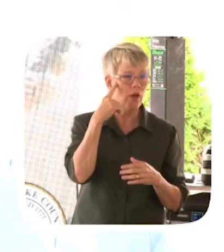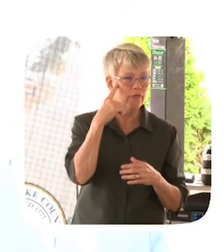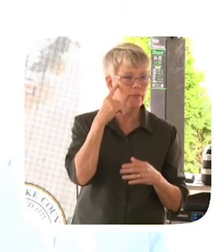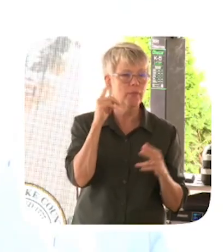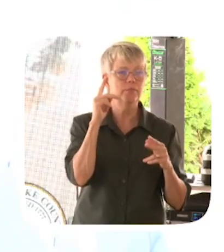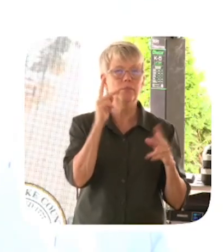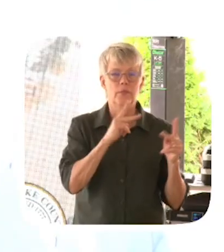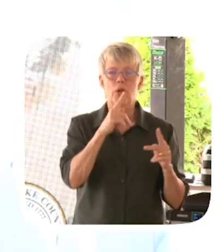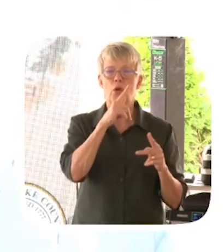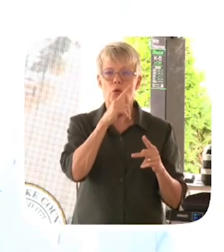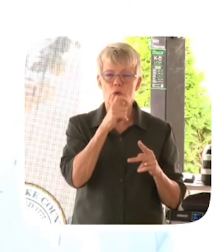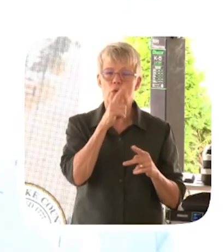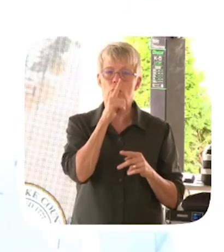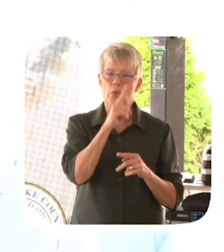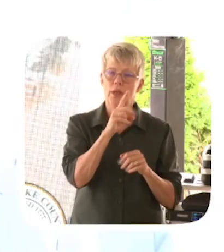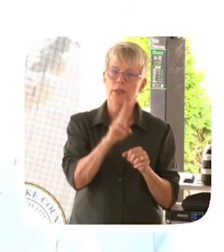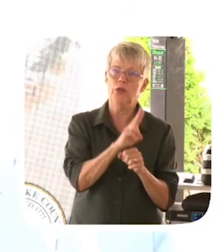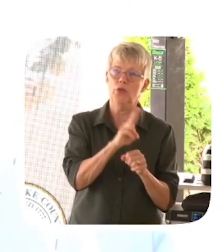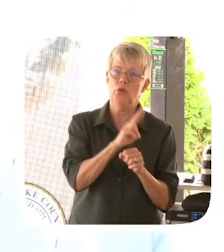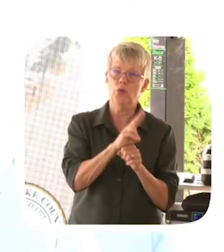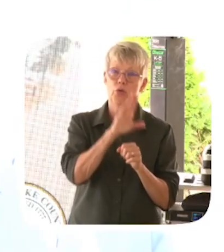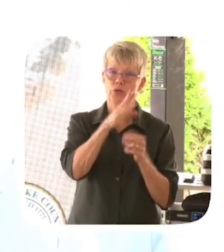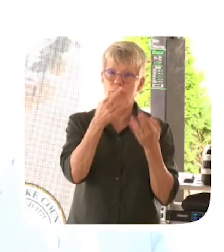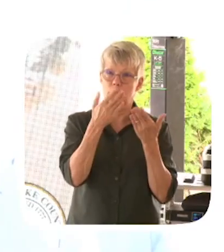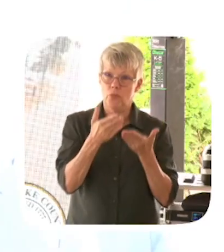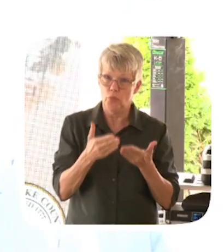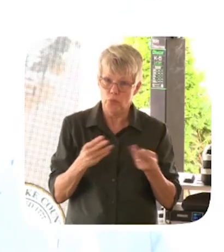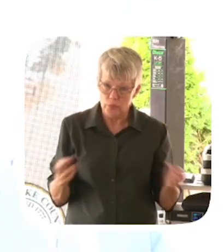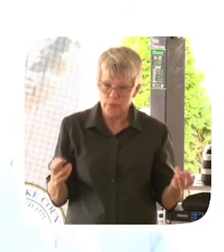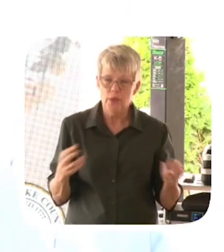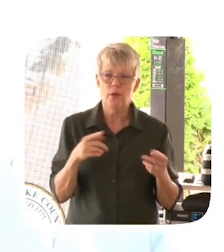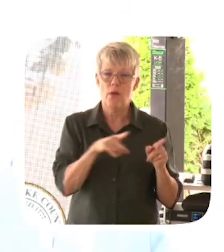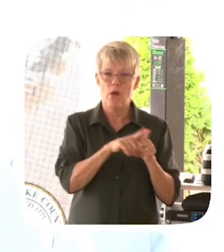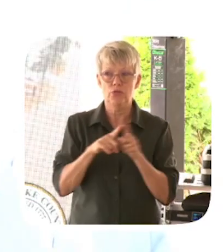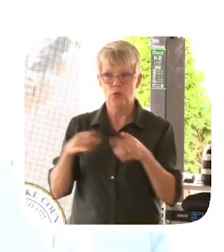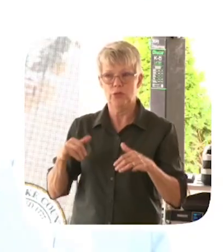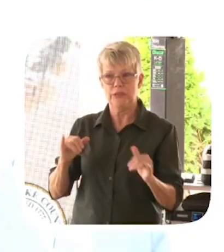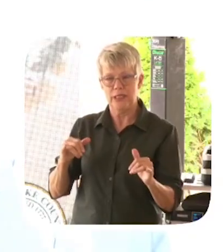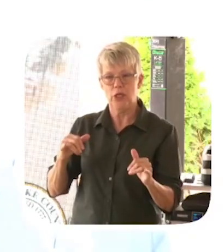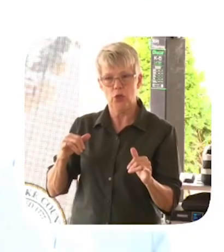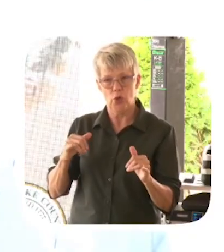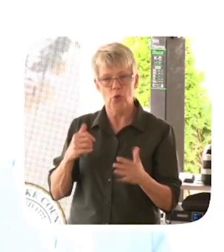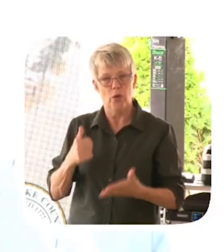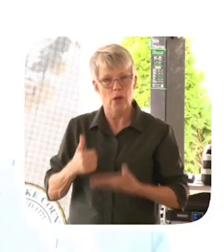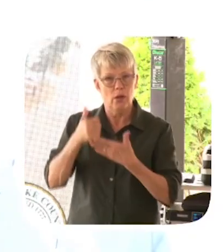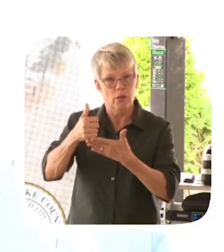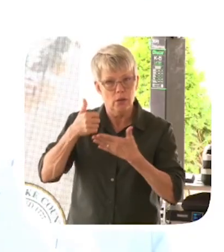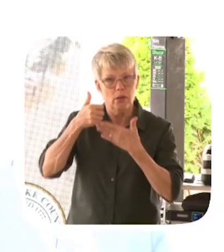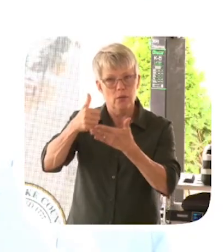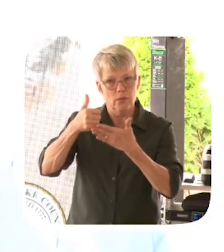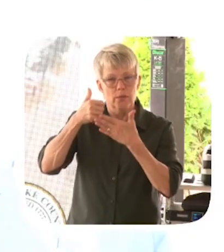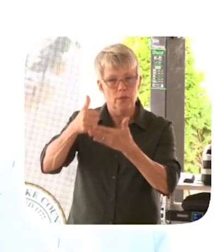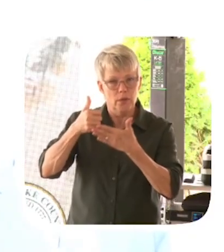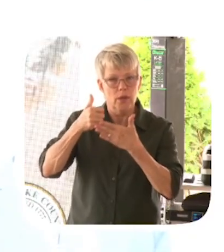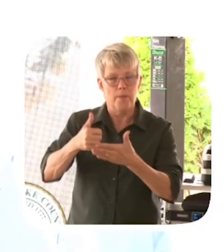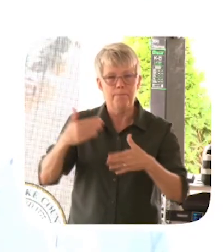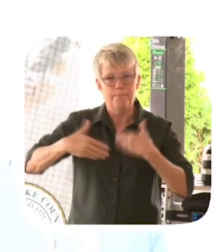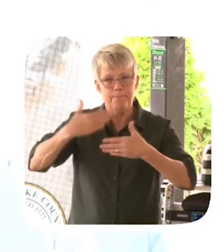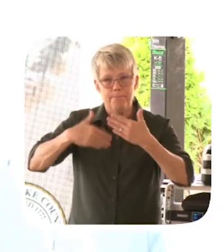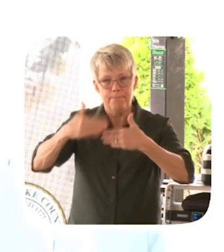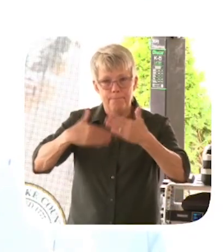have wisely used resources and are still doing so to move us all in the right direction.